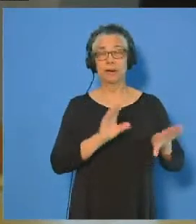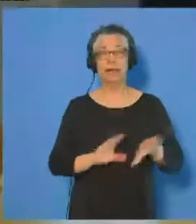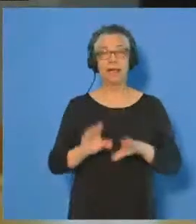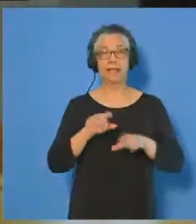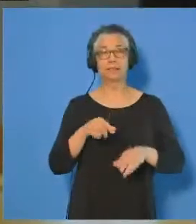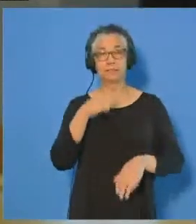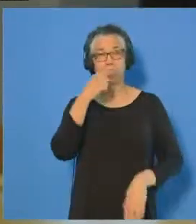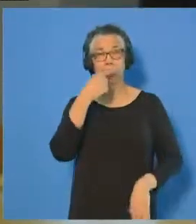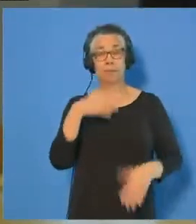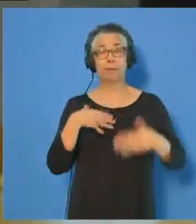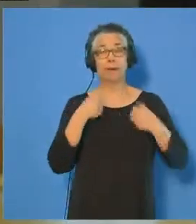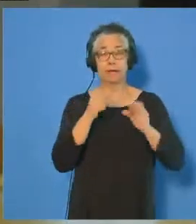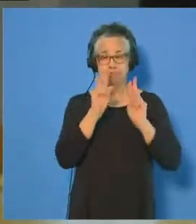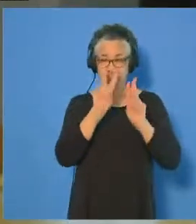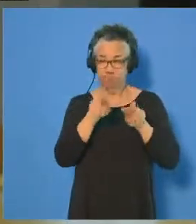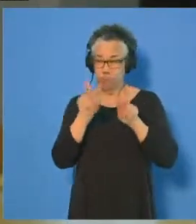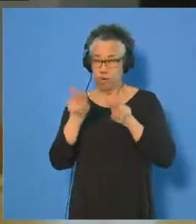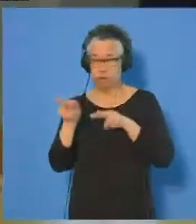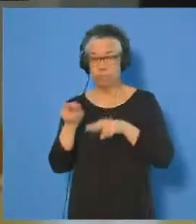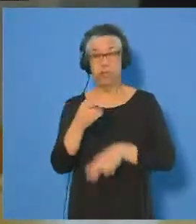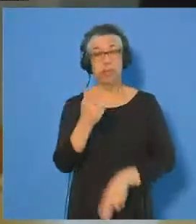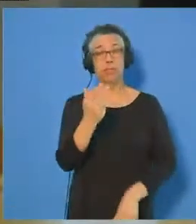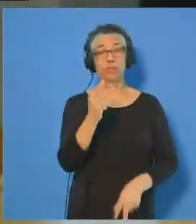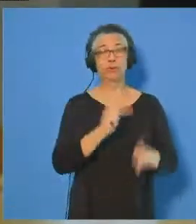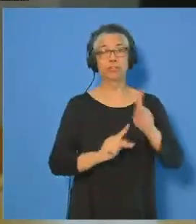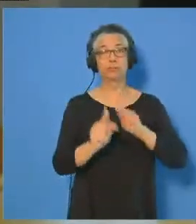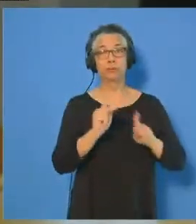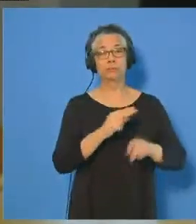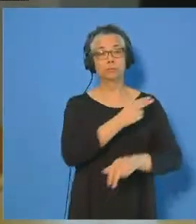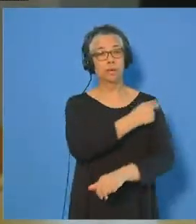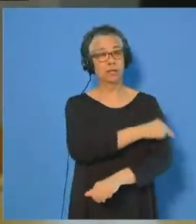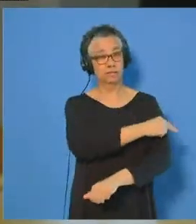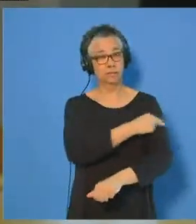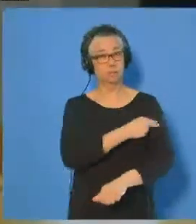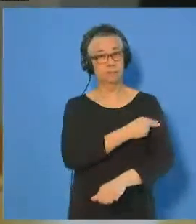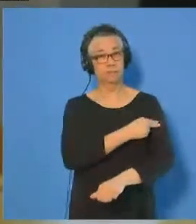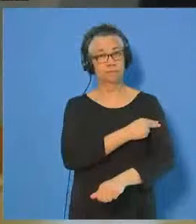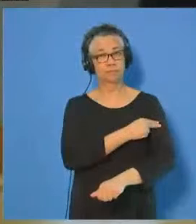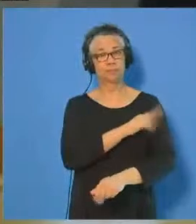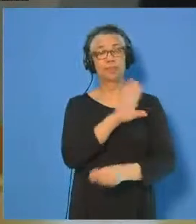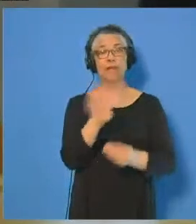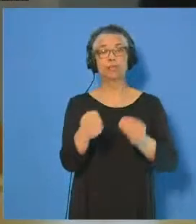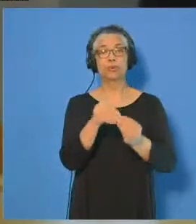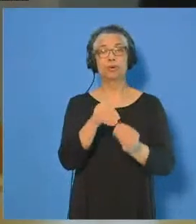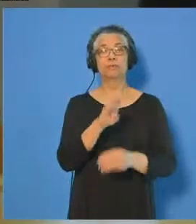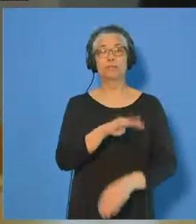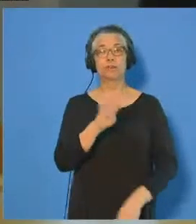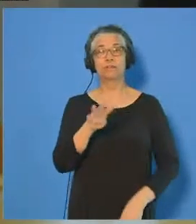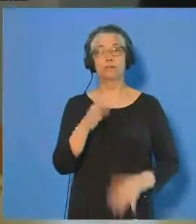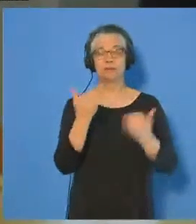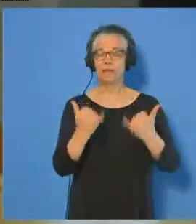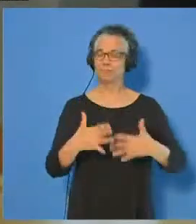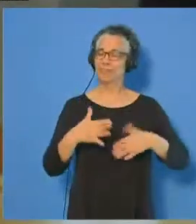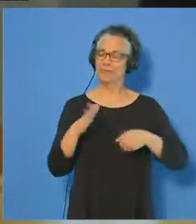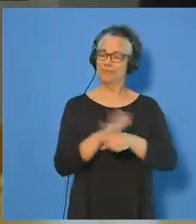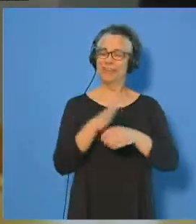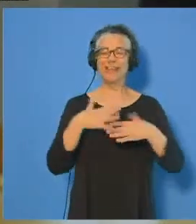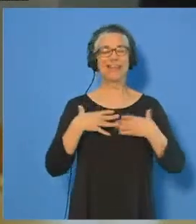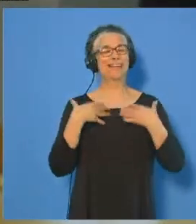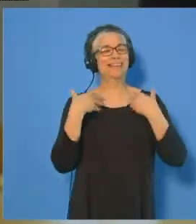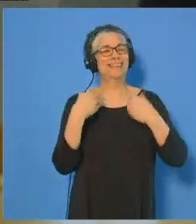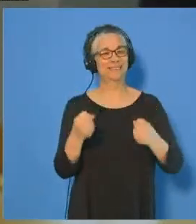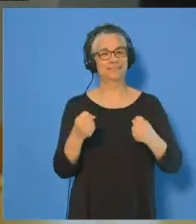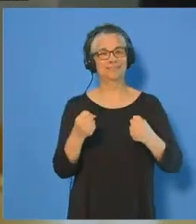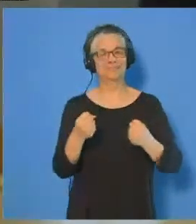health monitoring, and 13 persons are hospitalized. A total of 44 have now fully recovered, and the